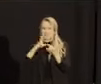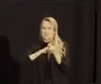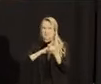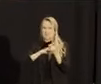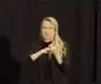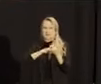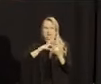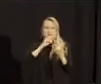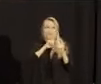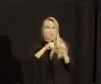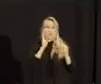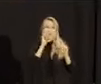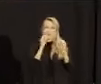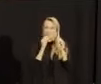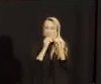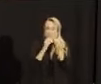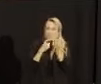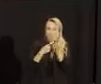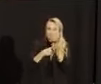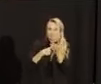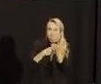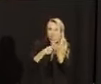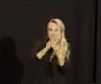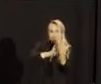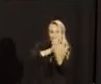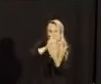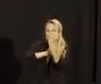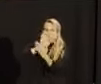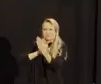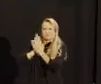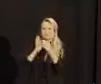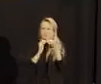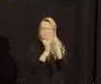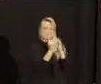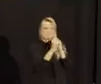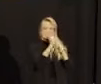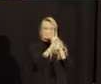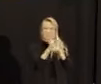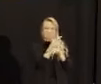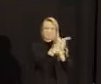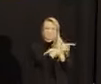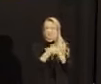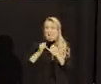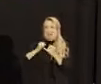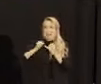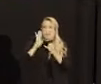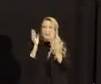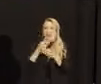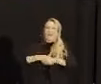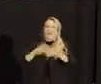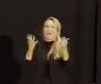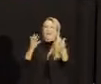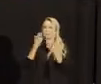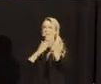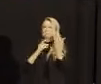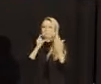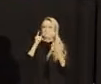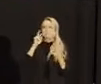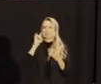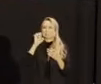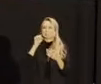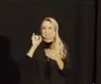area, while we get ready to give out our door prizes. But let me tell you before they get on, something really important